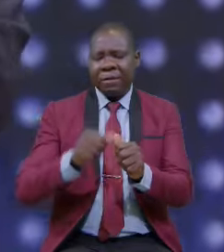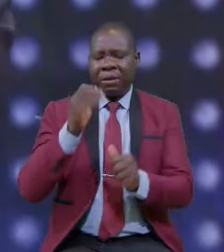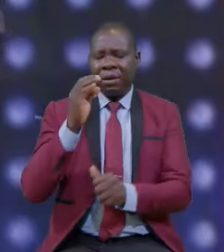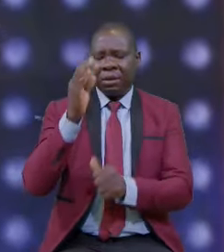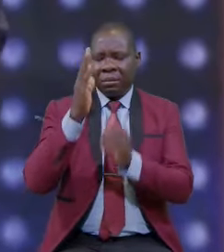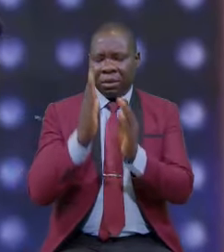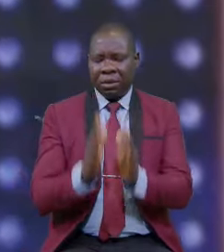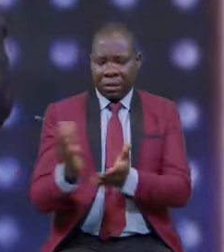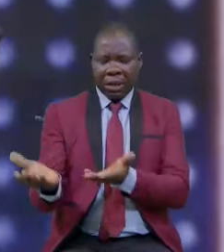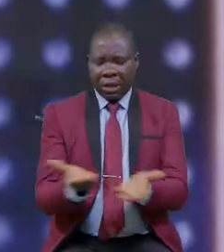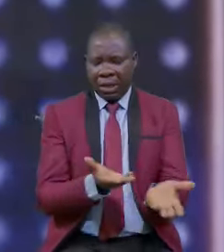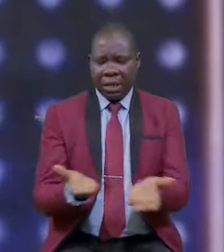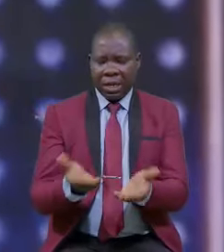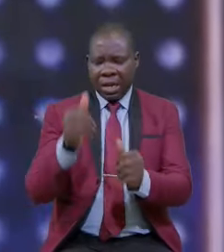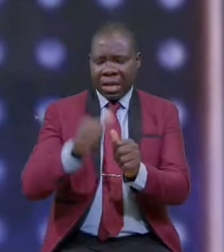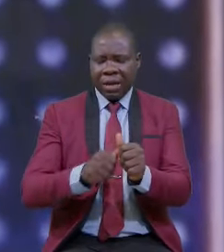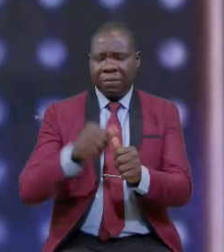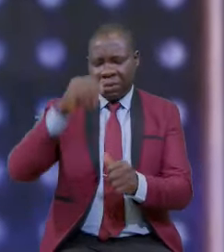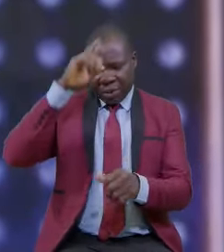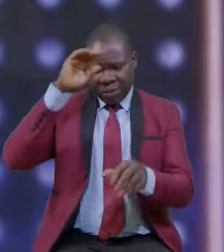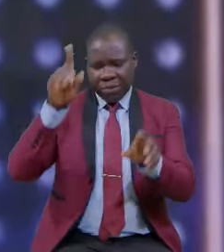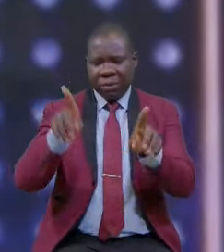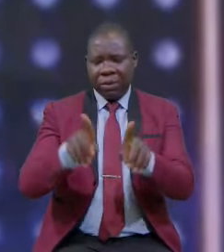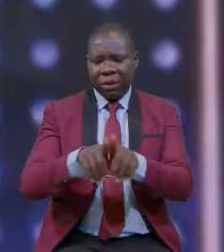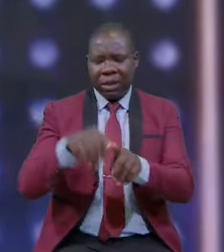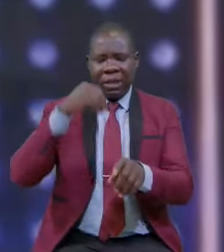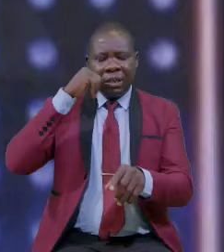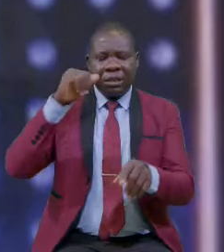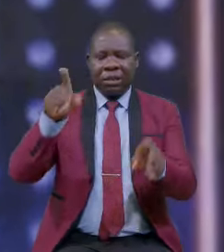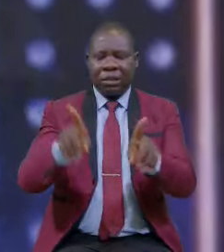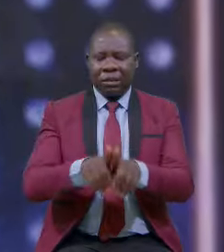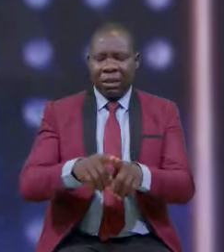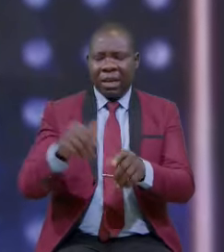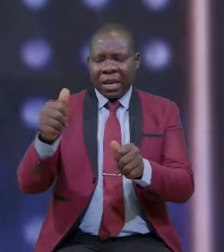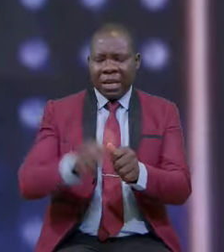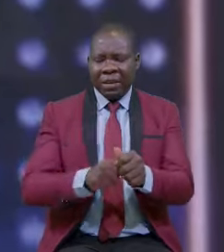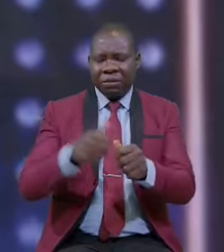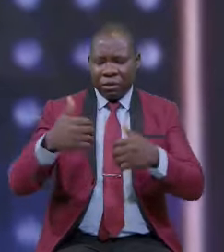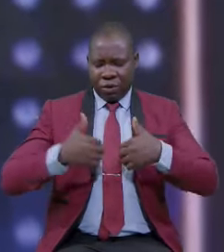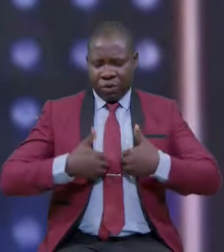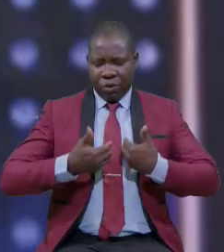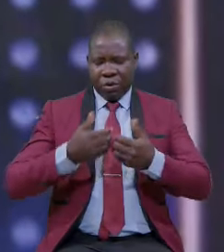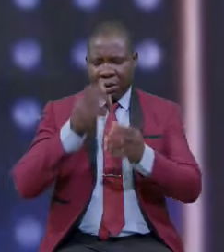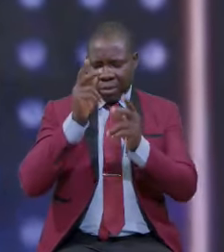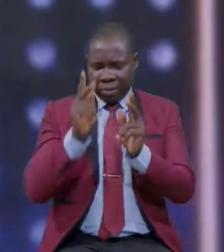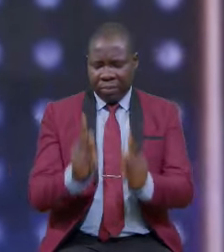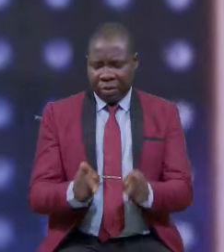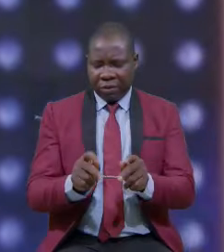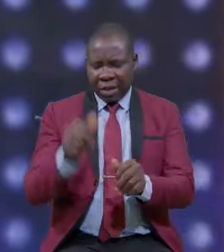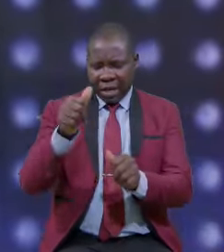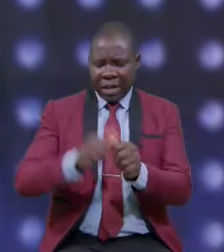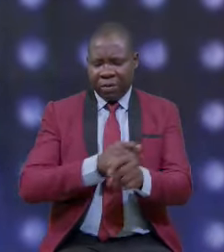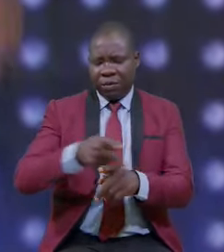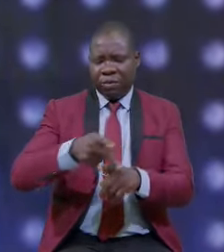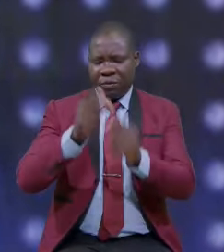every professional, every young person, Lord, you will so do something in our lives that